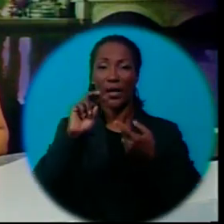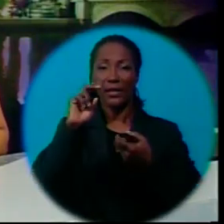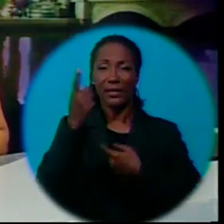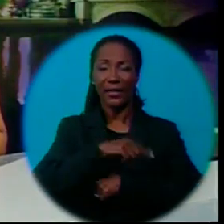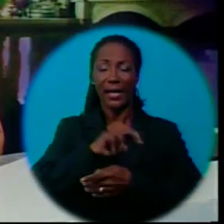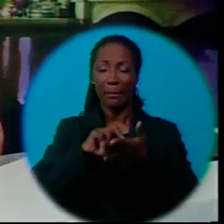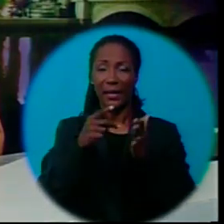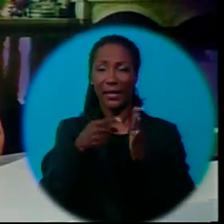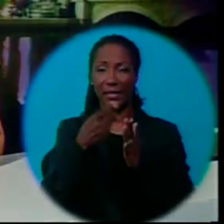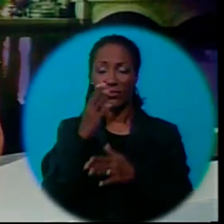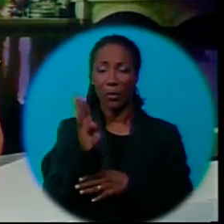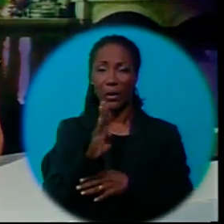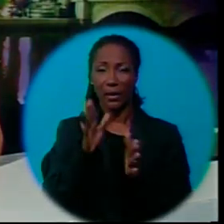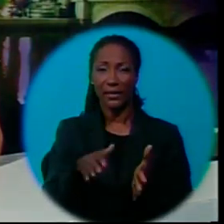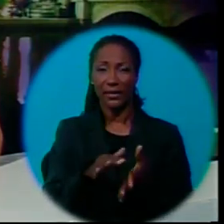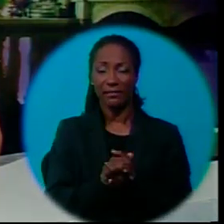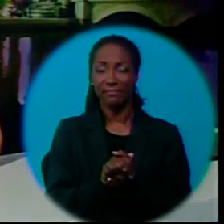them